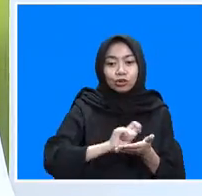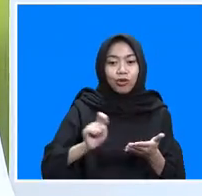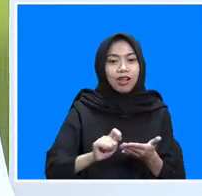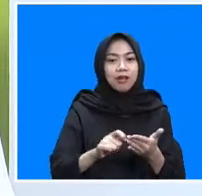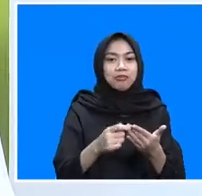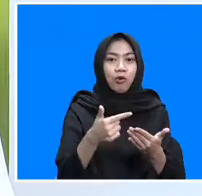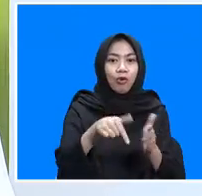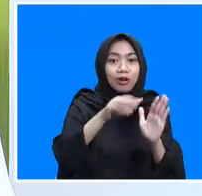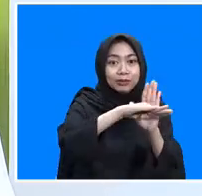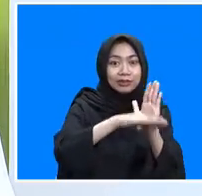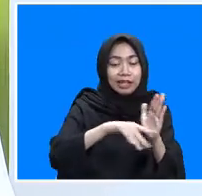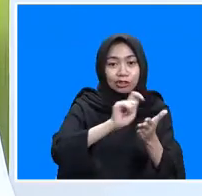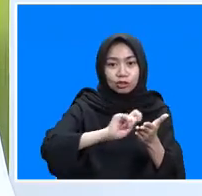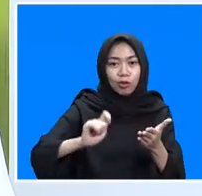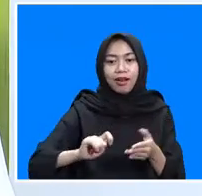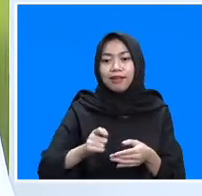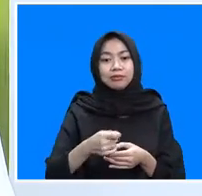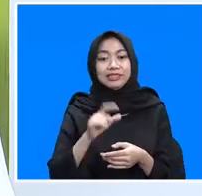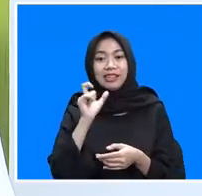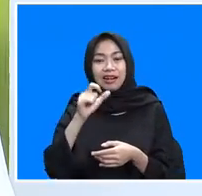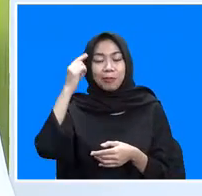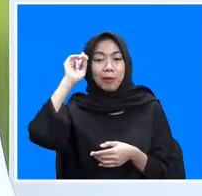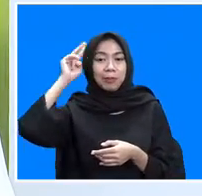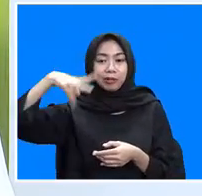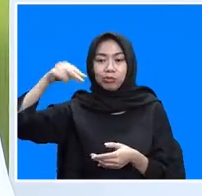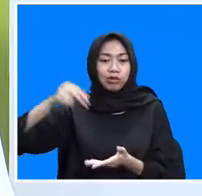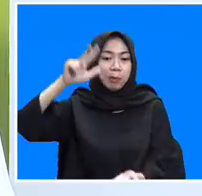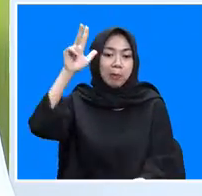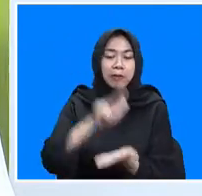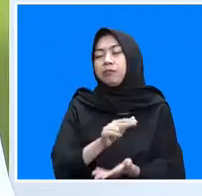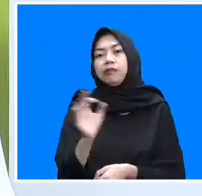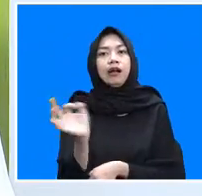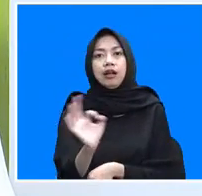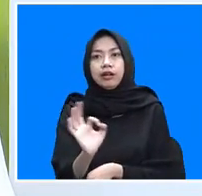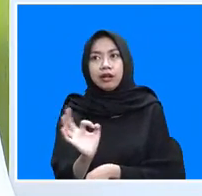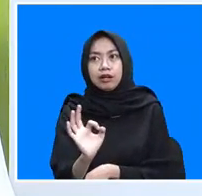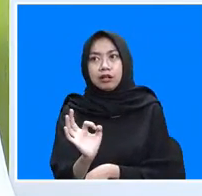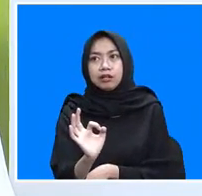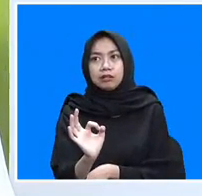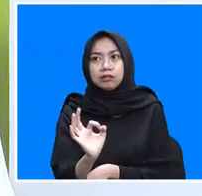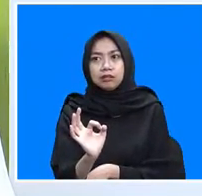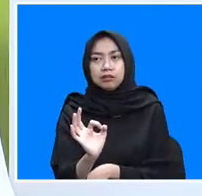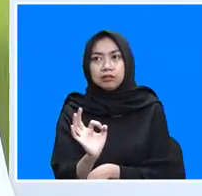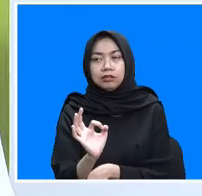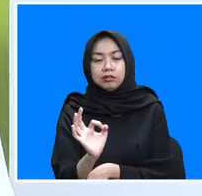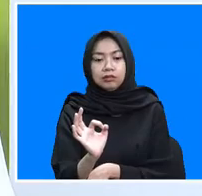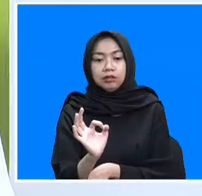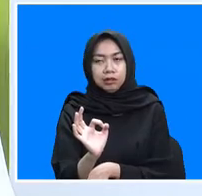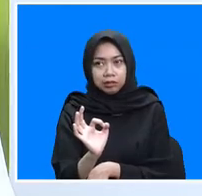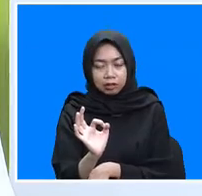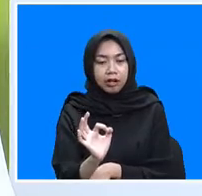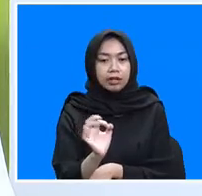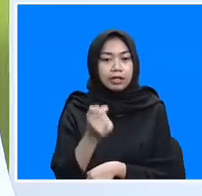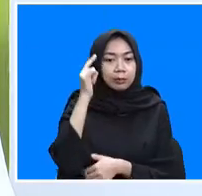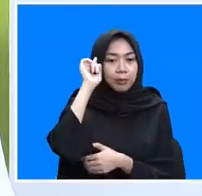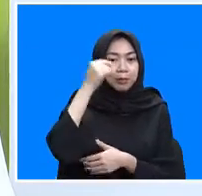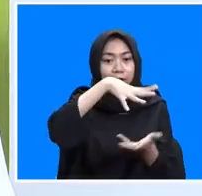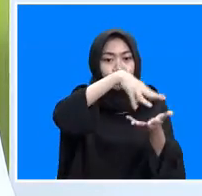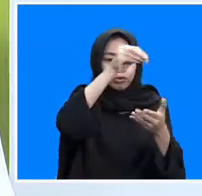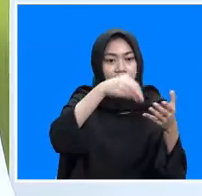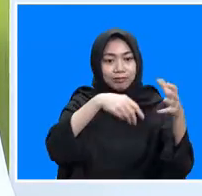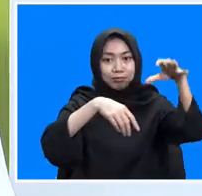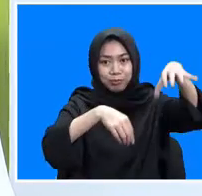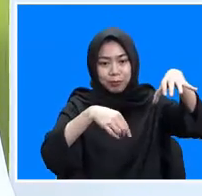said, states had their own things. But in 2022, what we did agree, both at the national and the state